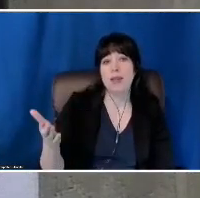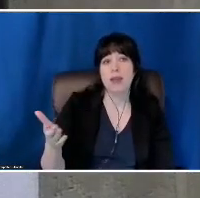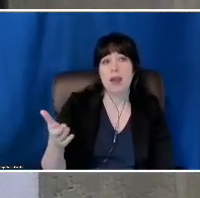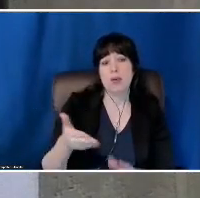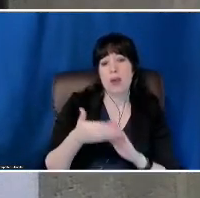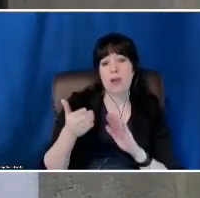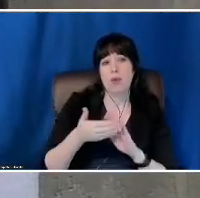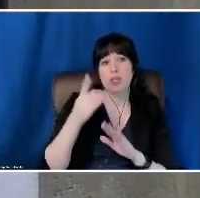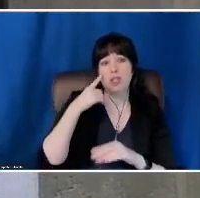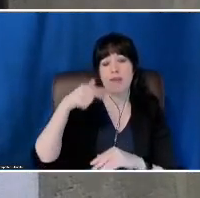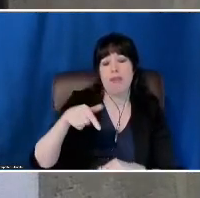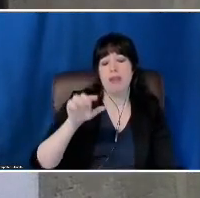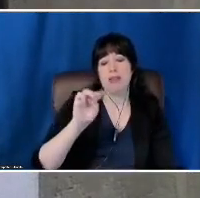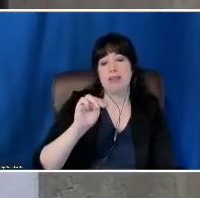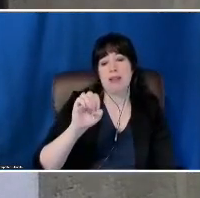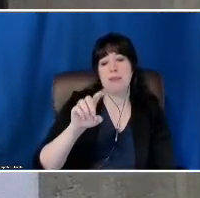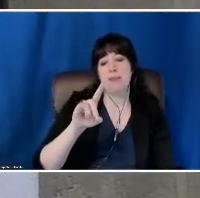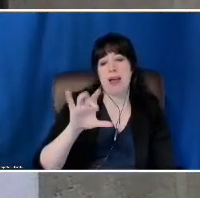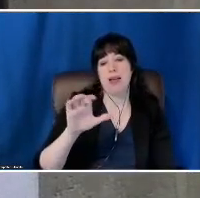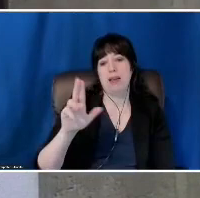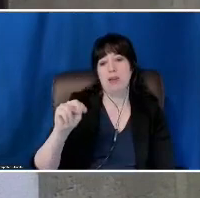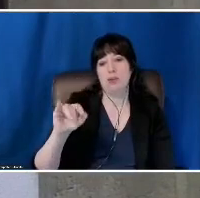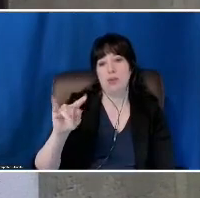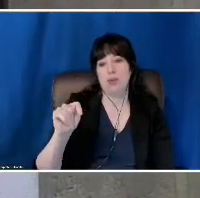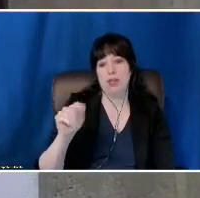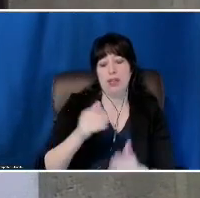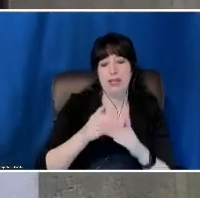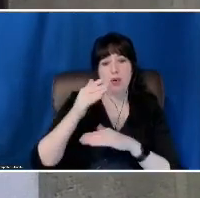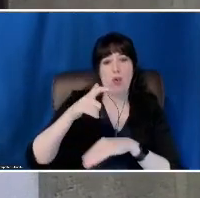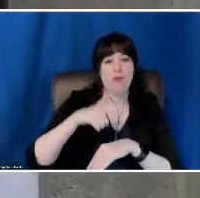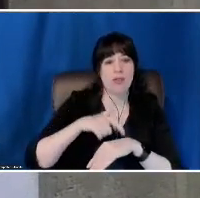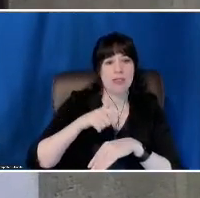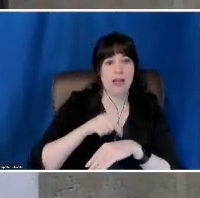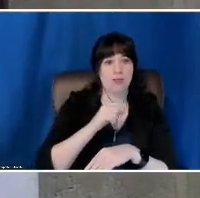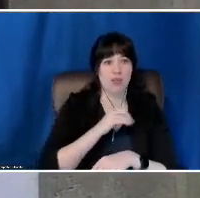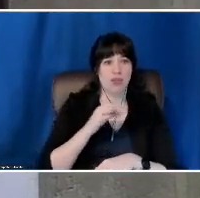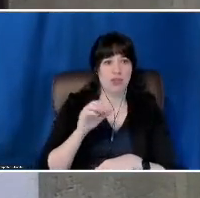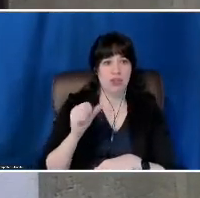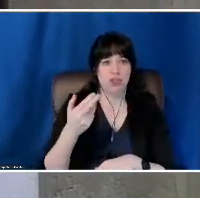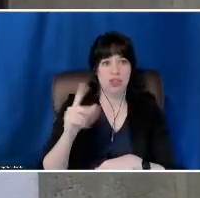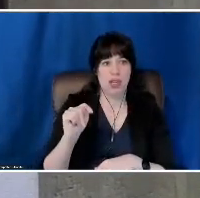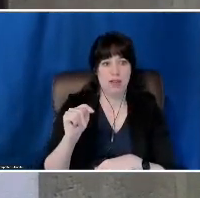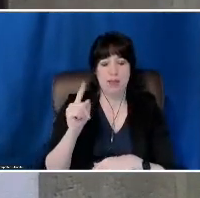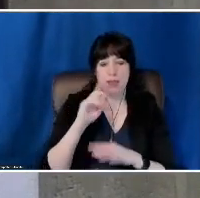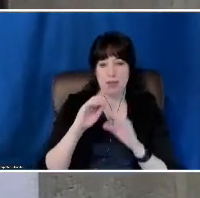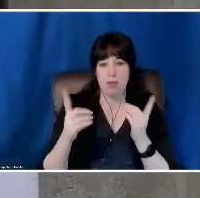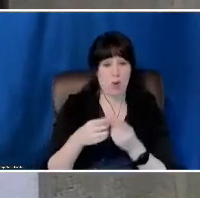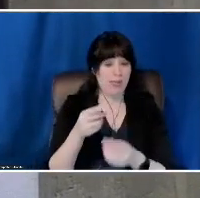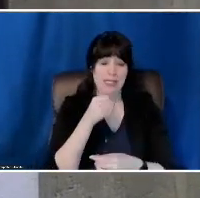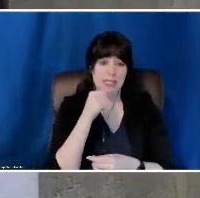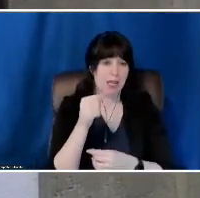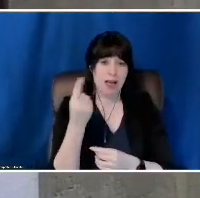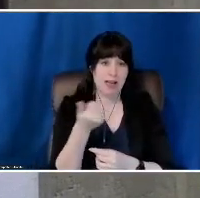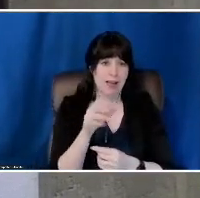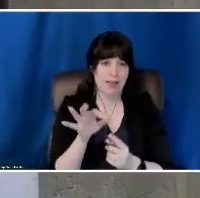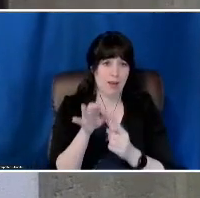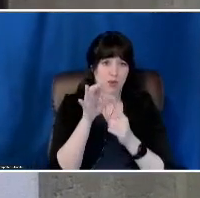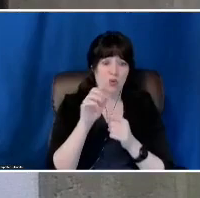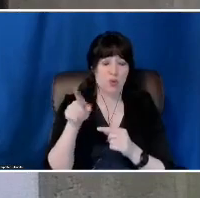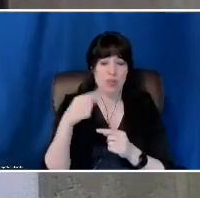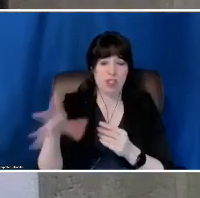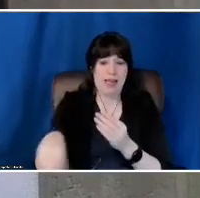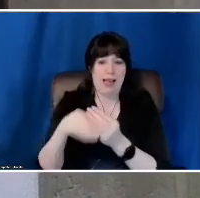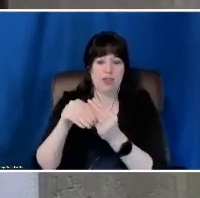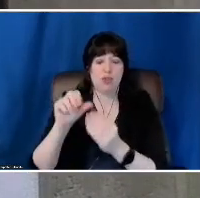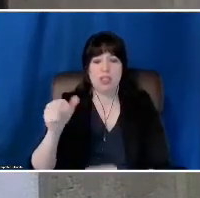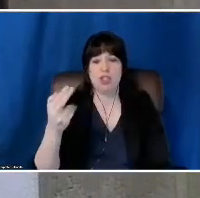of this medic unit. So it's an overtime shift that the department's staffing. So it's nothing unusual. They're just having this extra shift